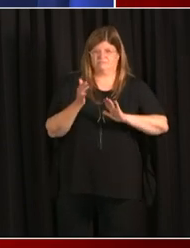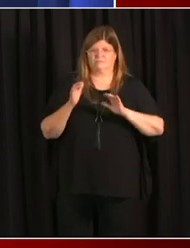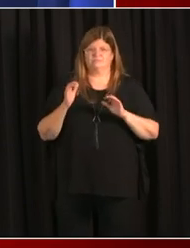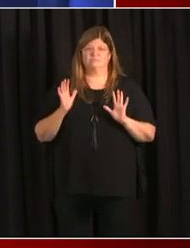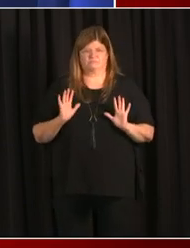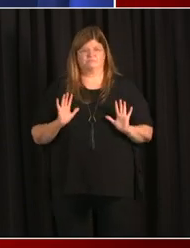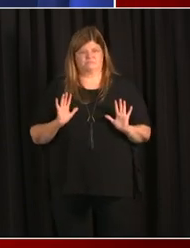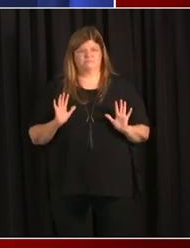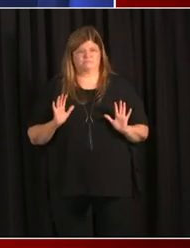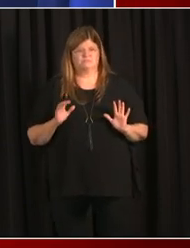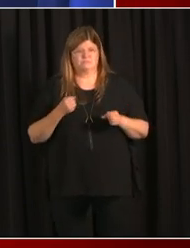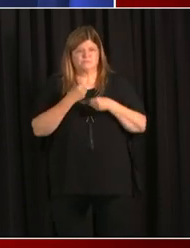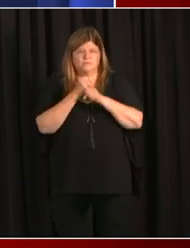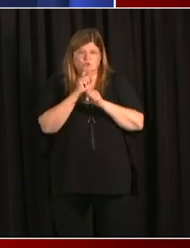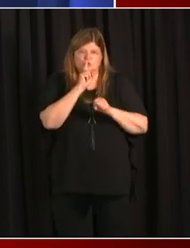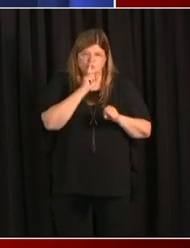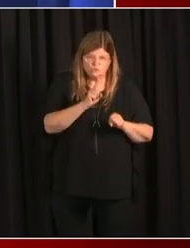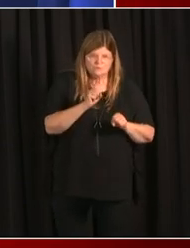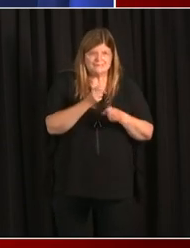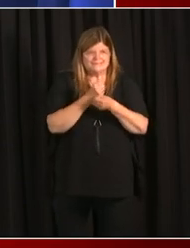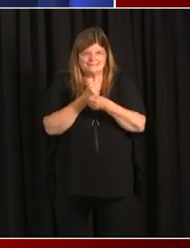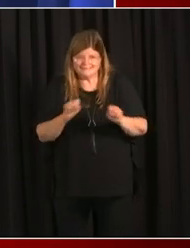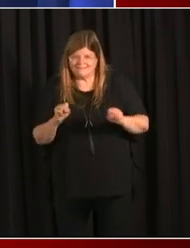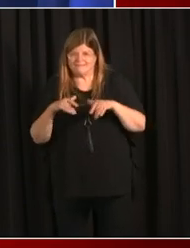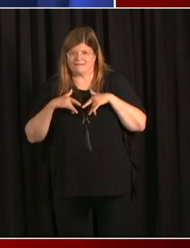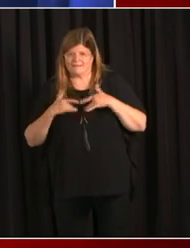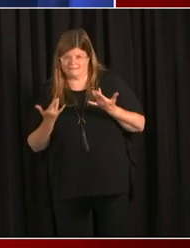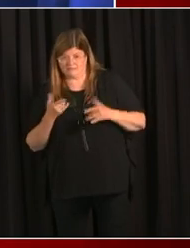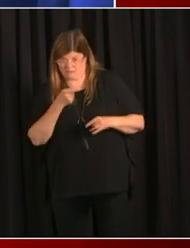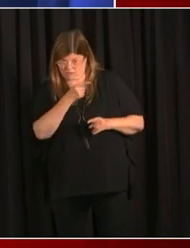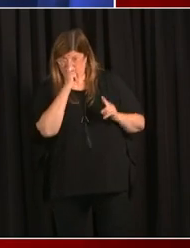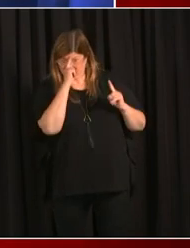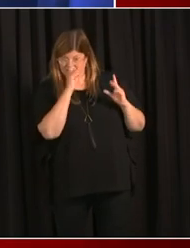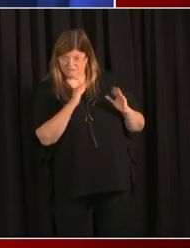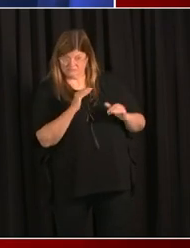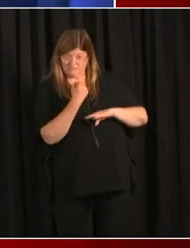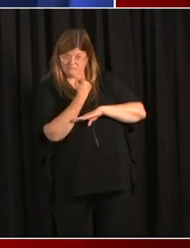well to ensure a safe event. Do you expect protests?